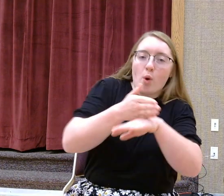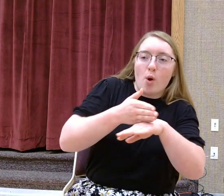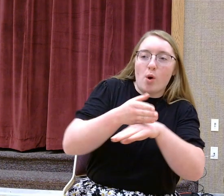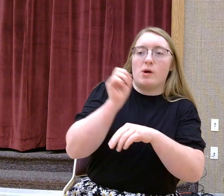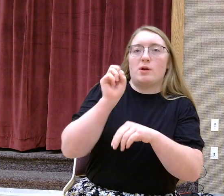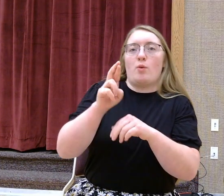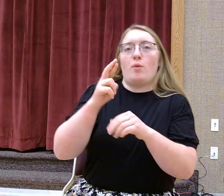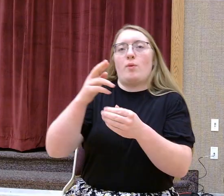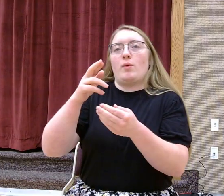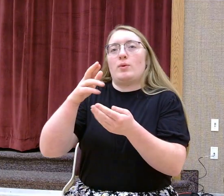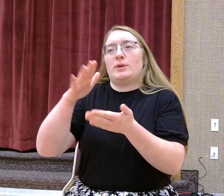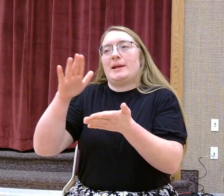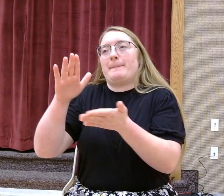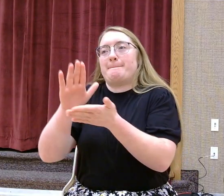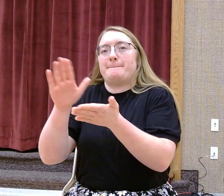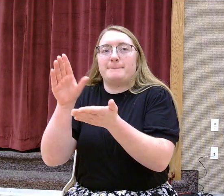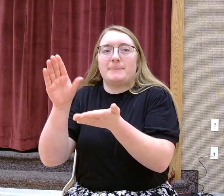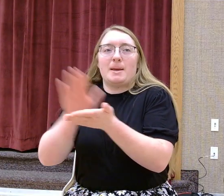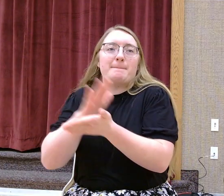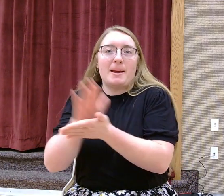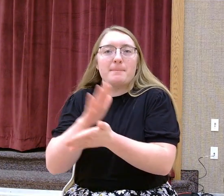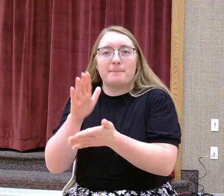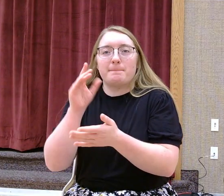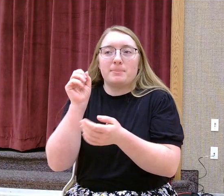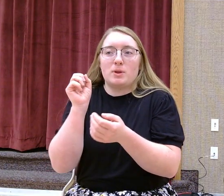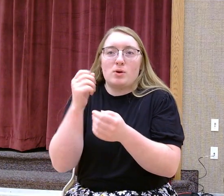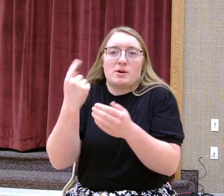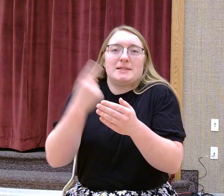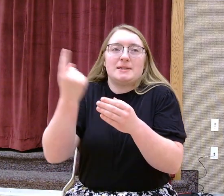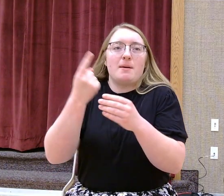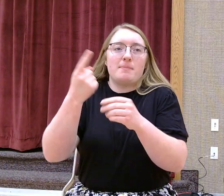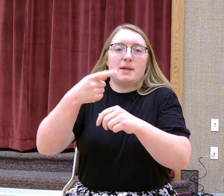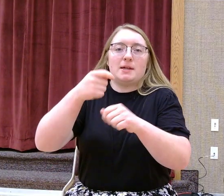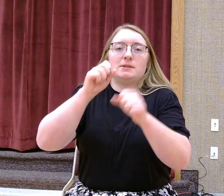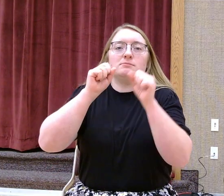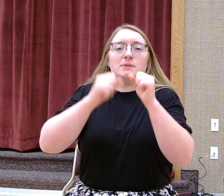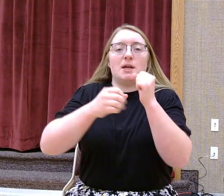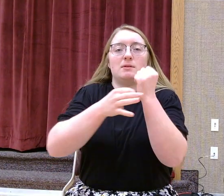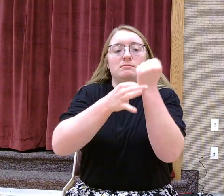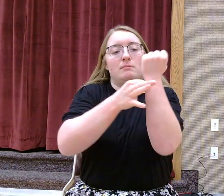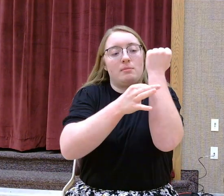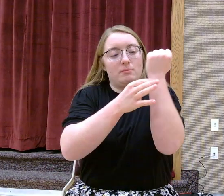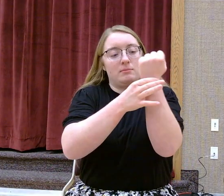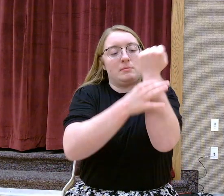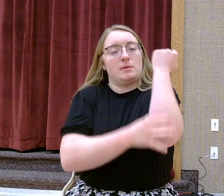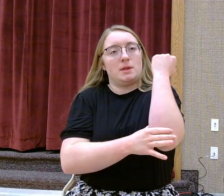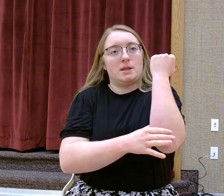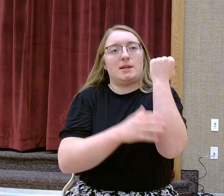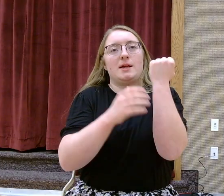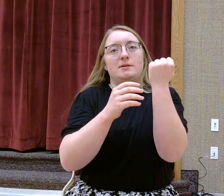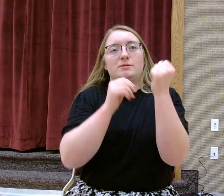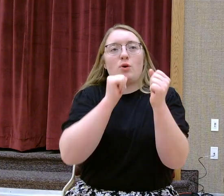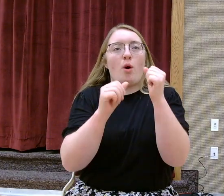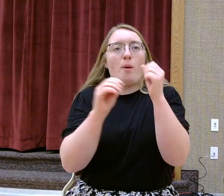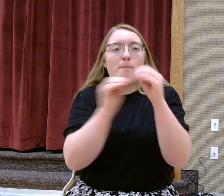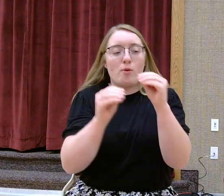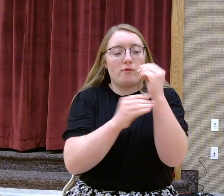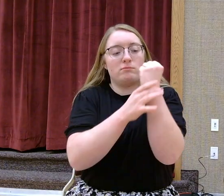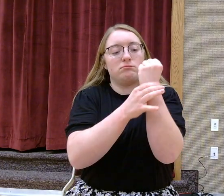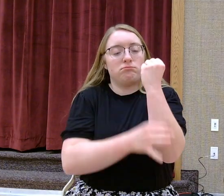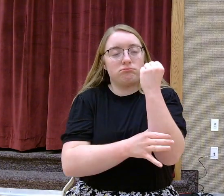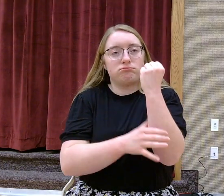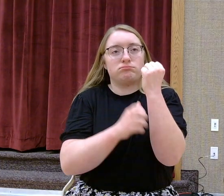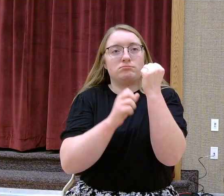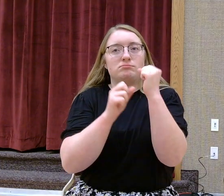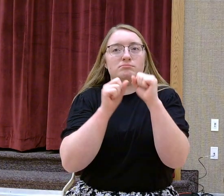area immobilized and wrap it up with an ace wrap. Most of the time we're seeing wrists, right? If people fall down, hands